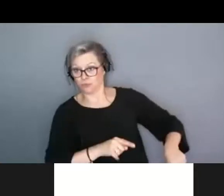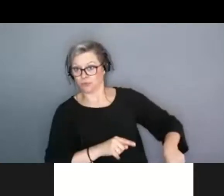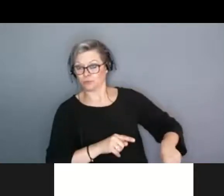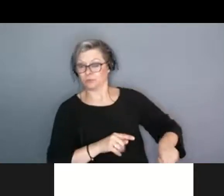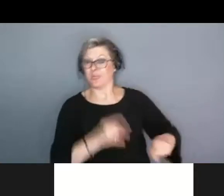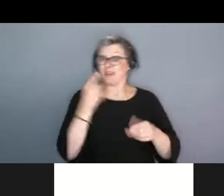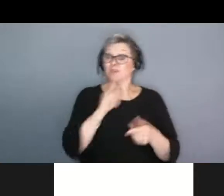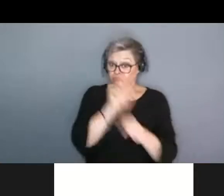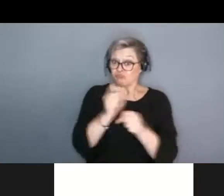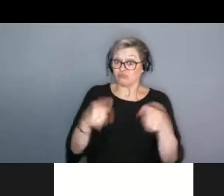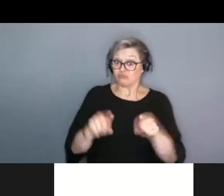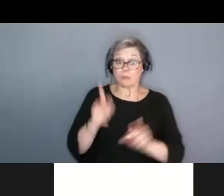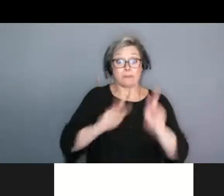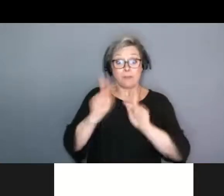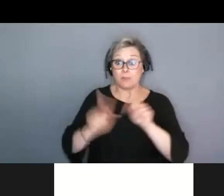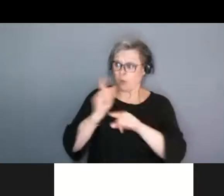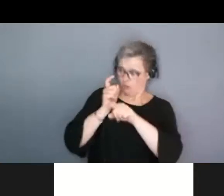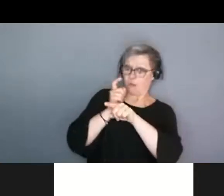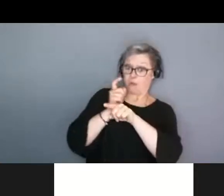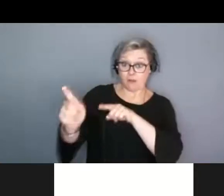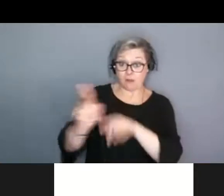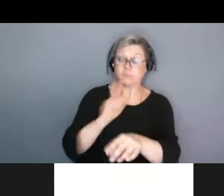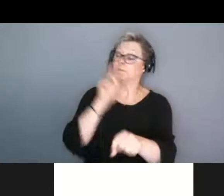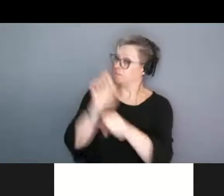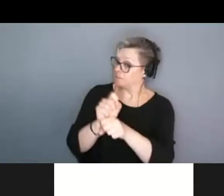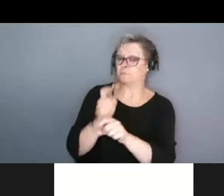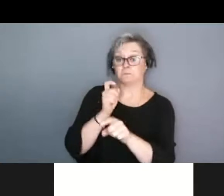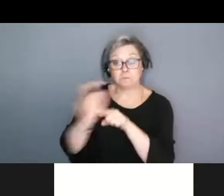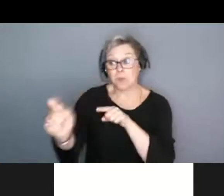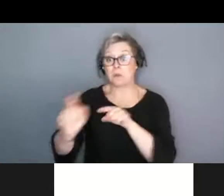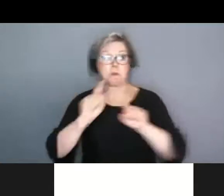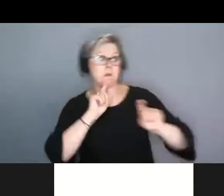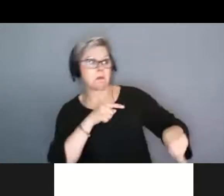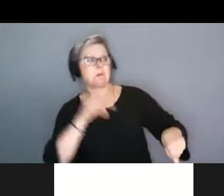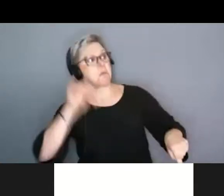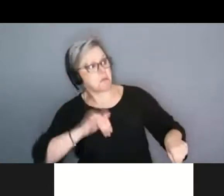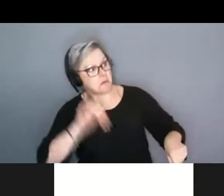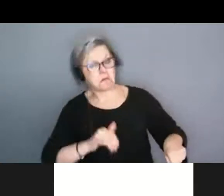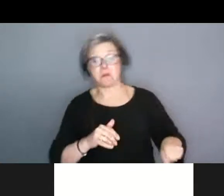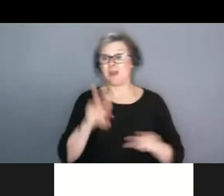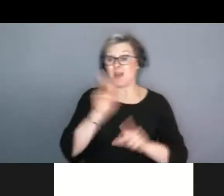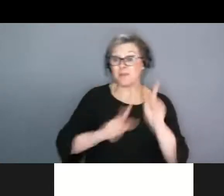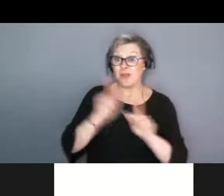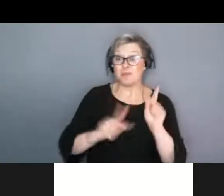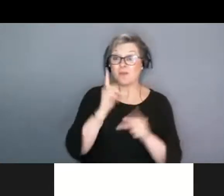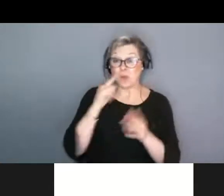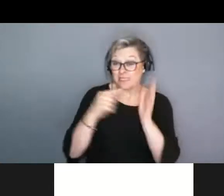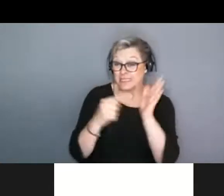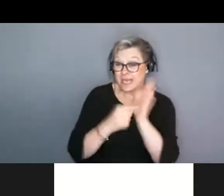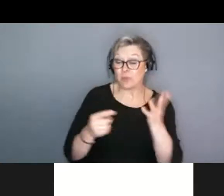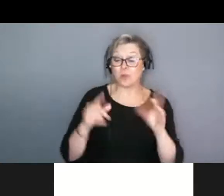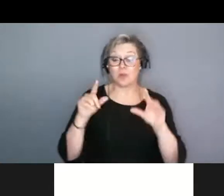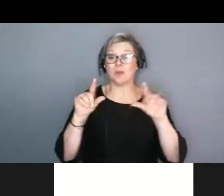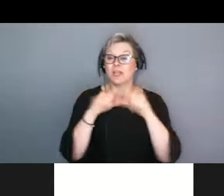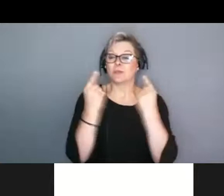out, asking those questions. And in fact, some people have followed up after their group listening experience to get